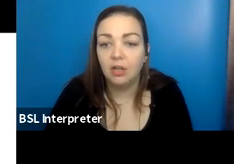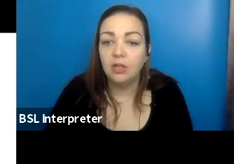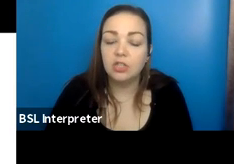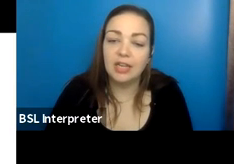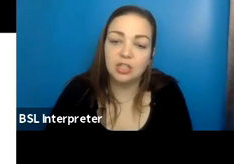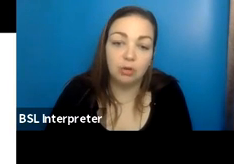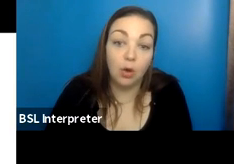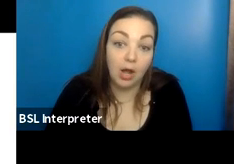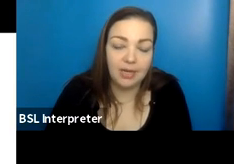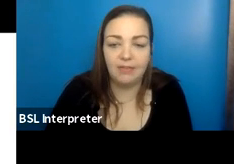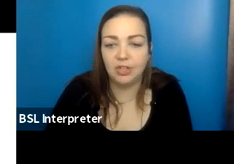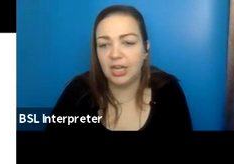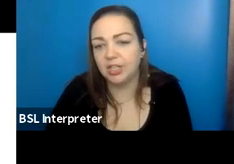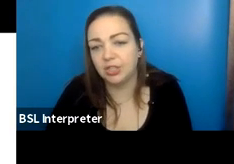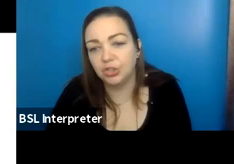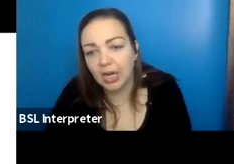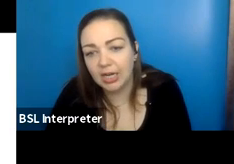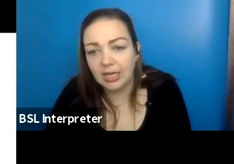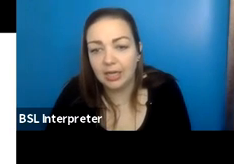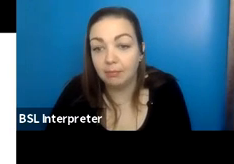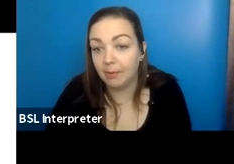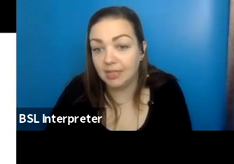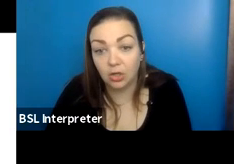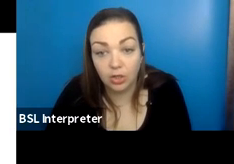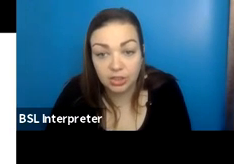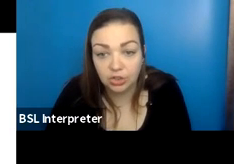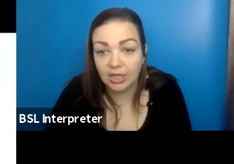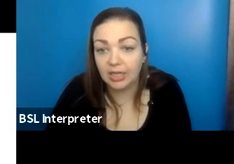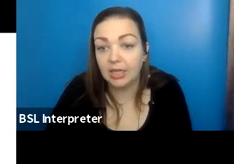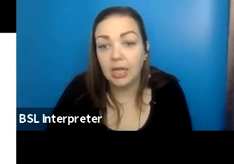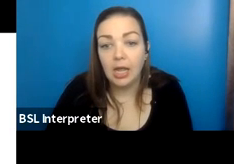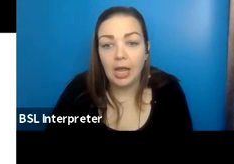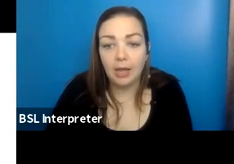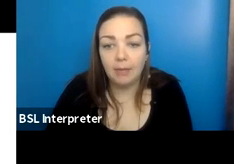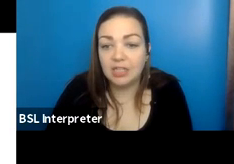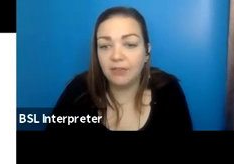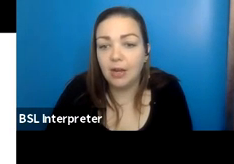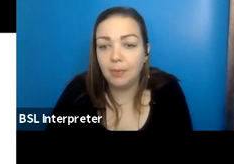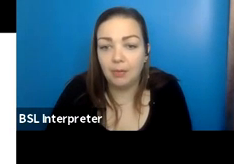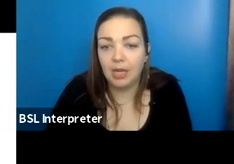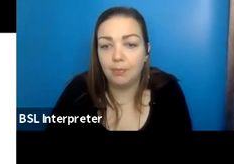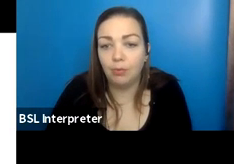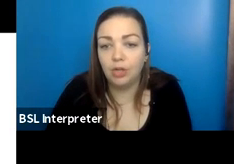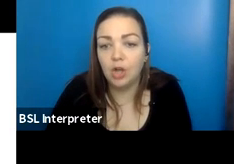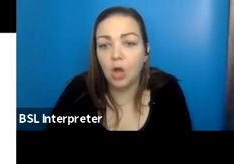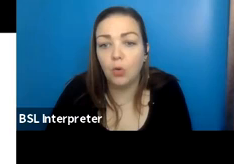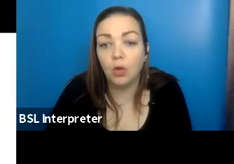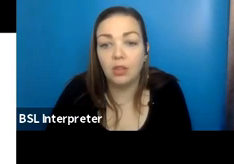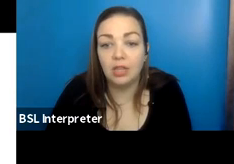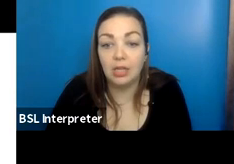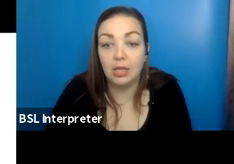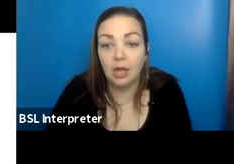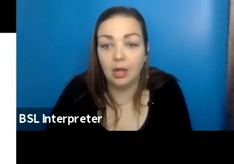barriers. So that's through, I believe, education and training, maybe technology training, and developing people that